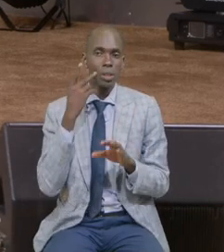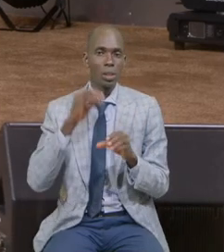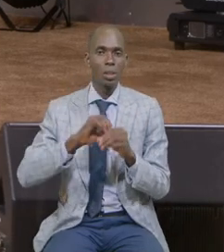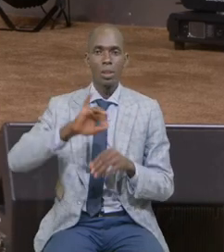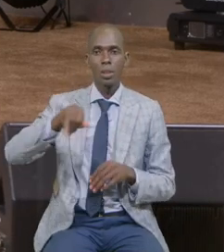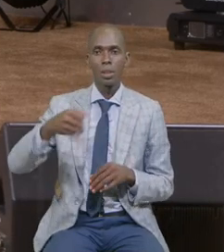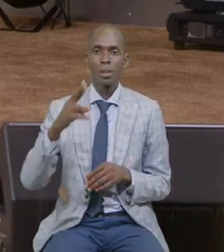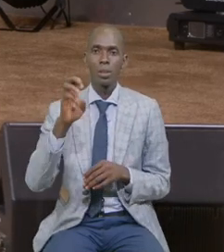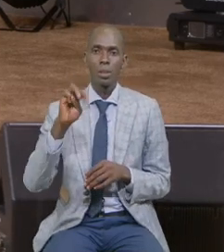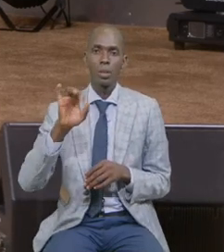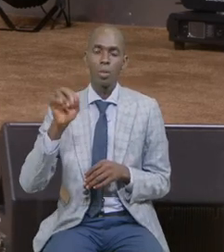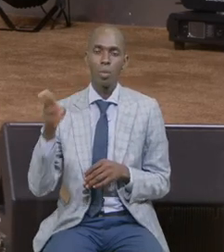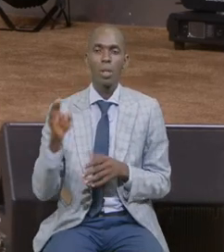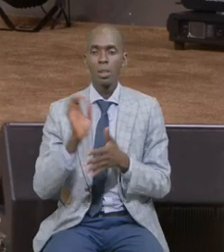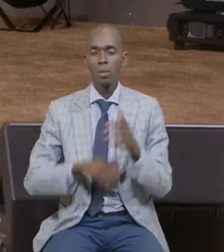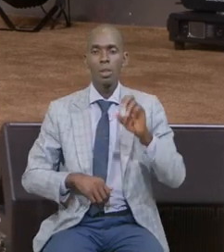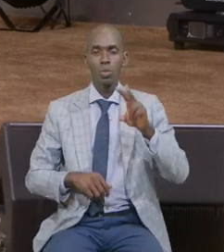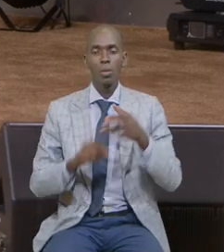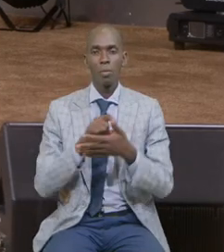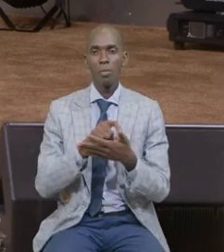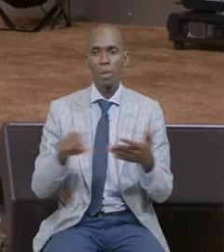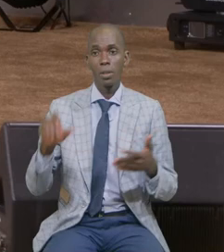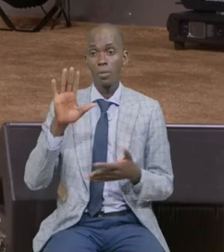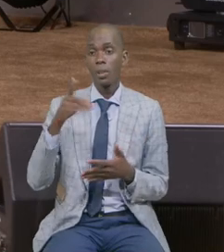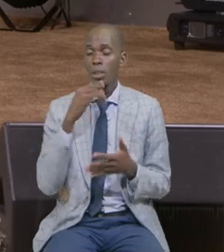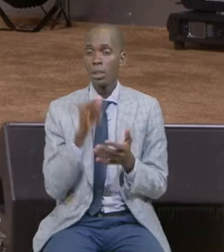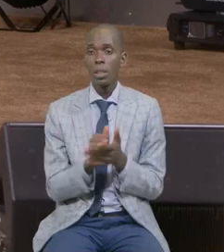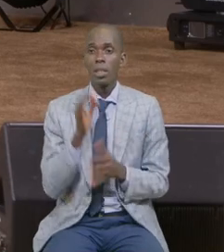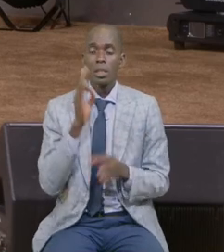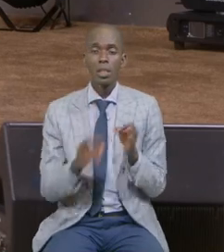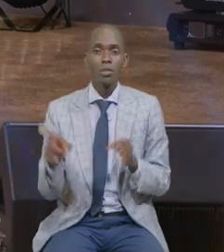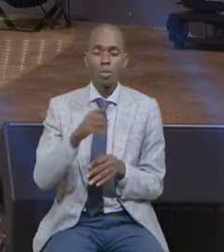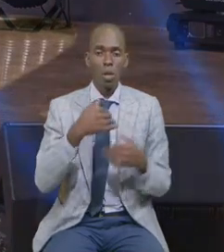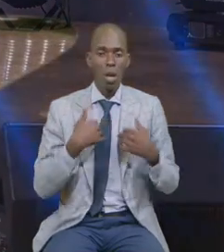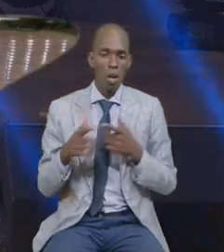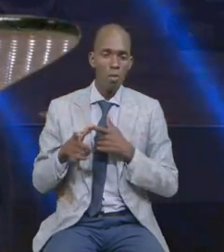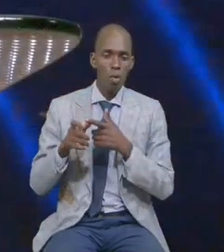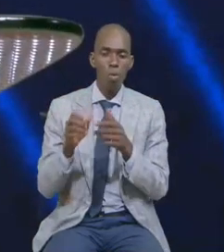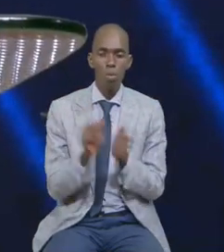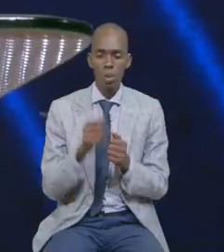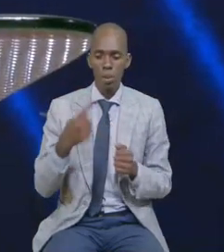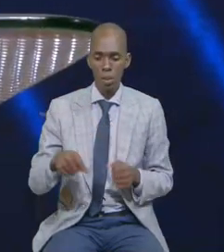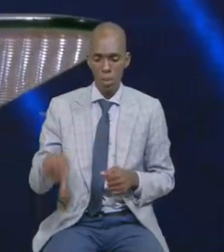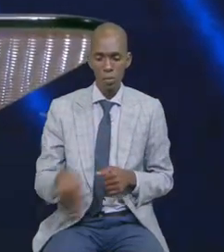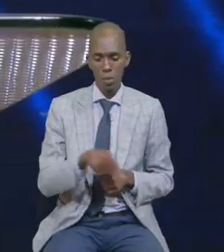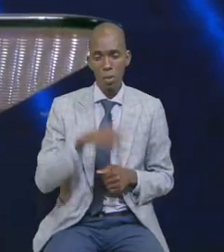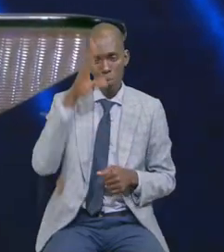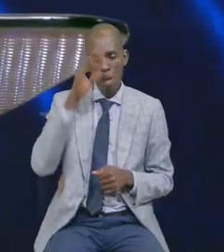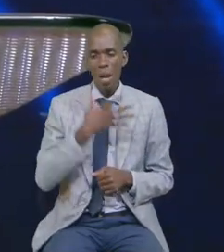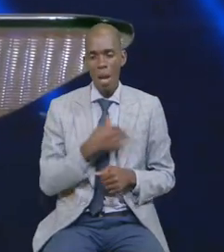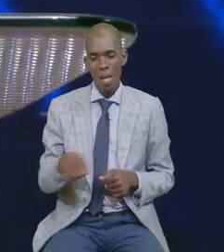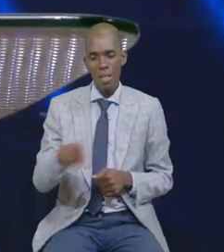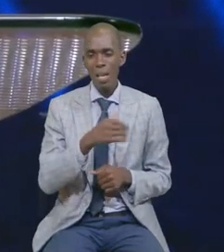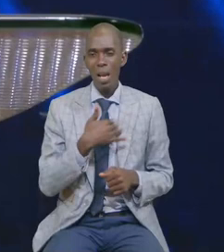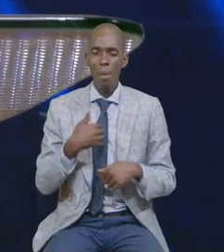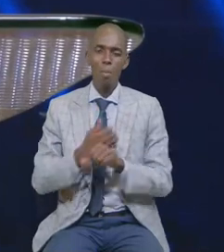verse 5, if thou hast run with the footmen, and they have wearied thee. If all